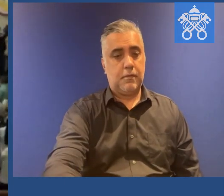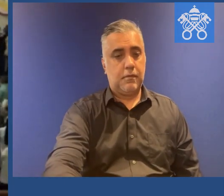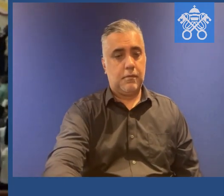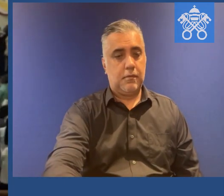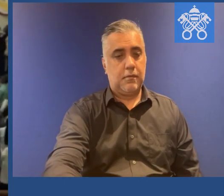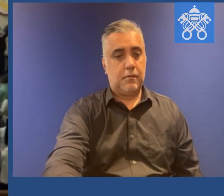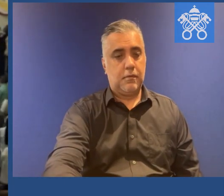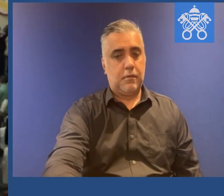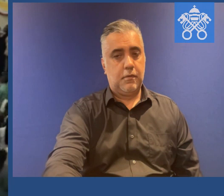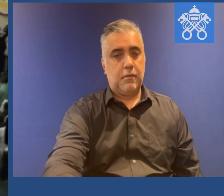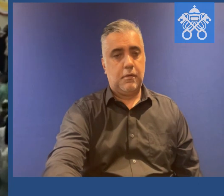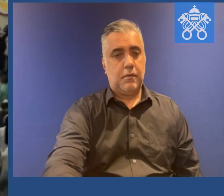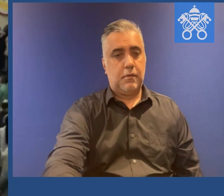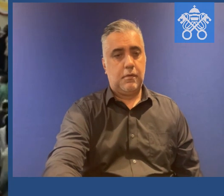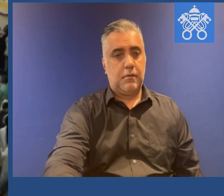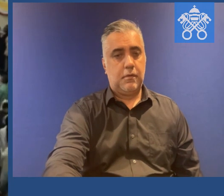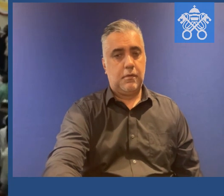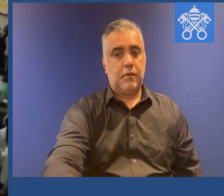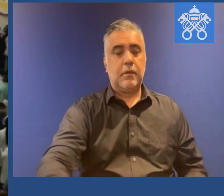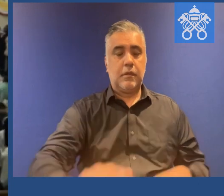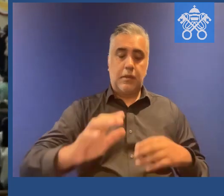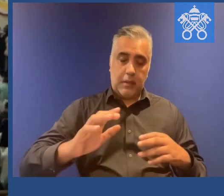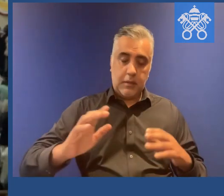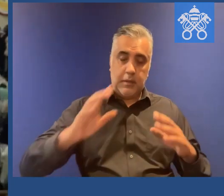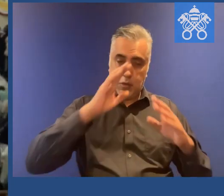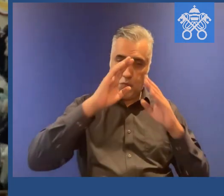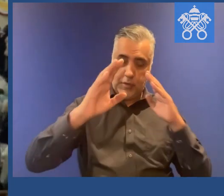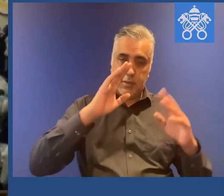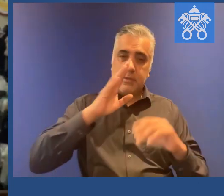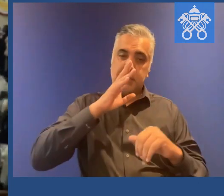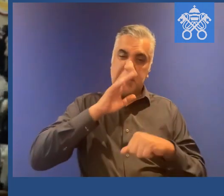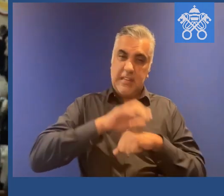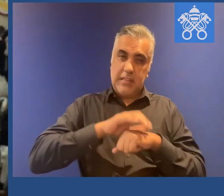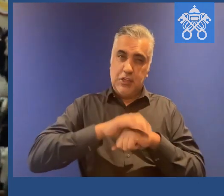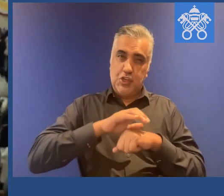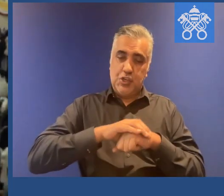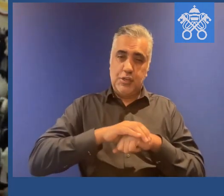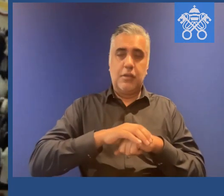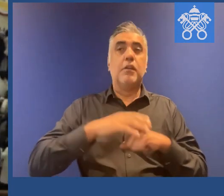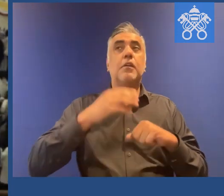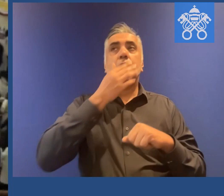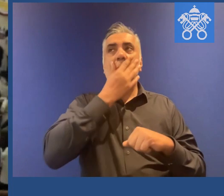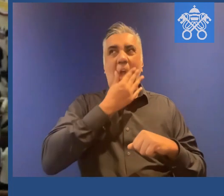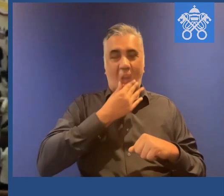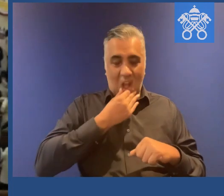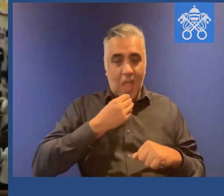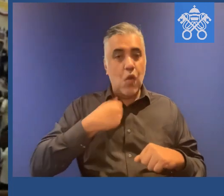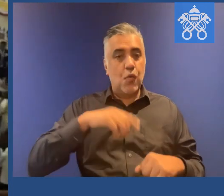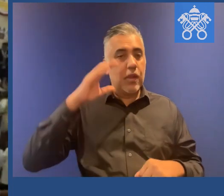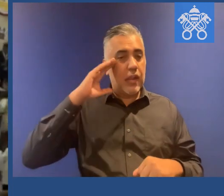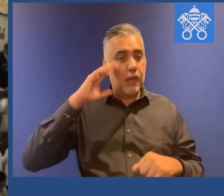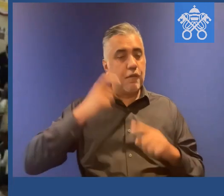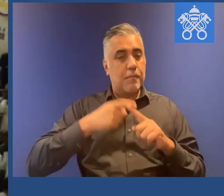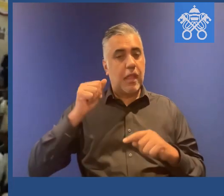And the Holy Father greets the faithful with the liturgical greeting in English. And we now hear from